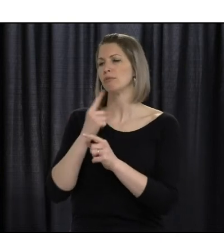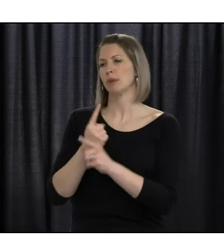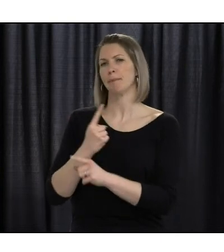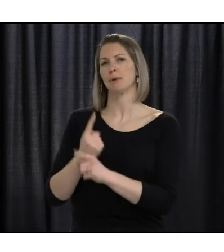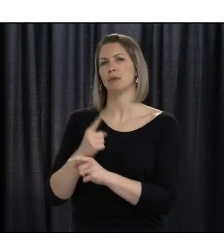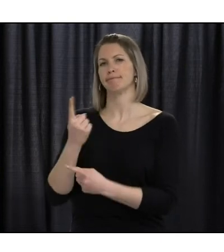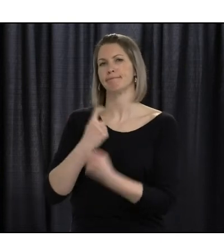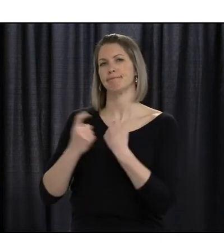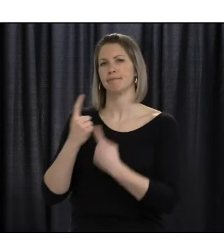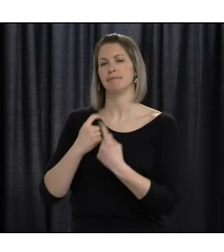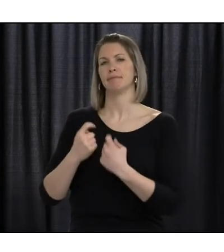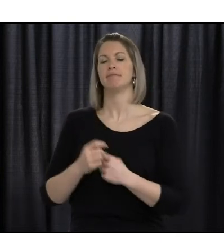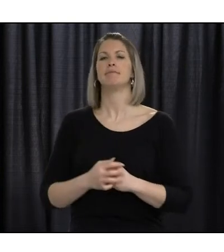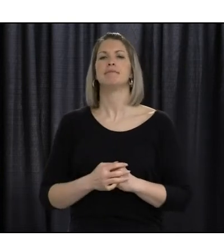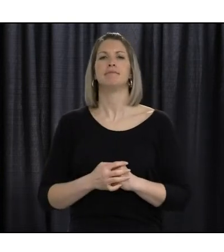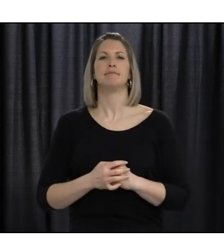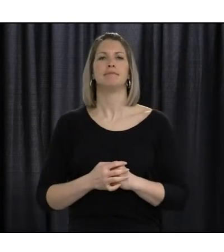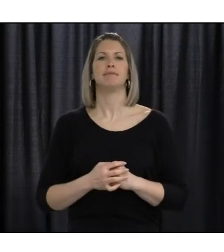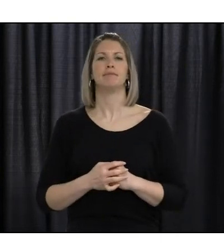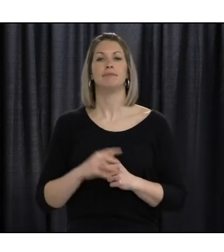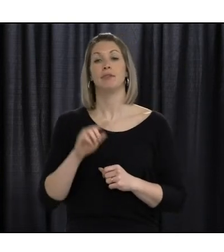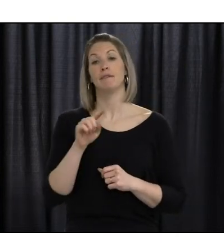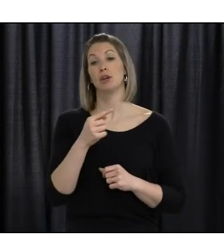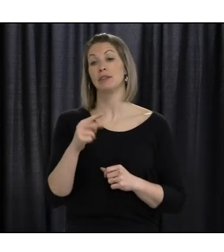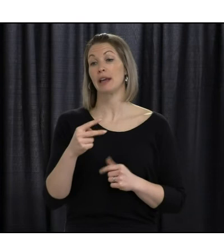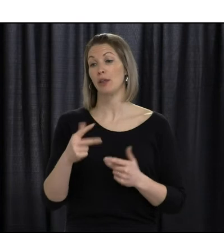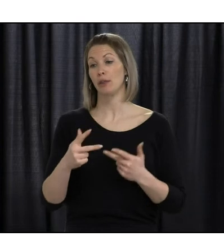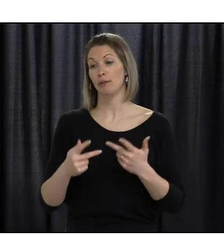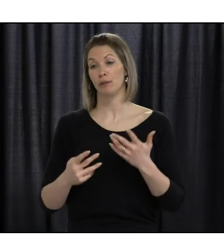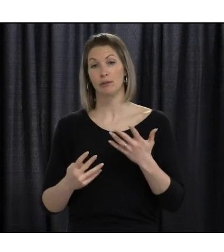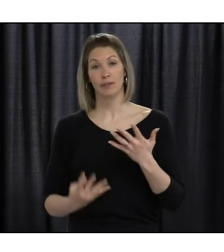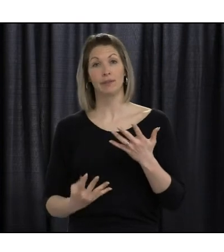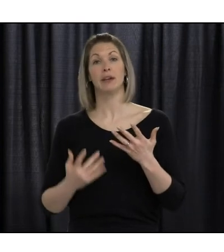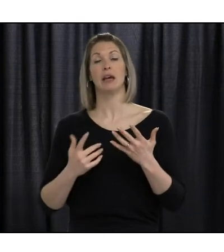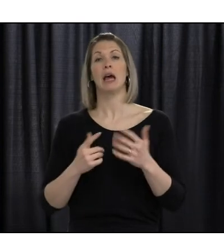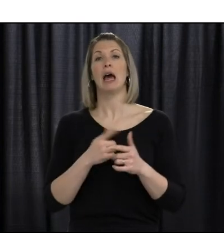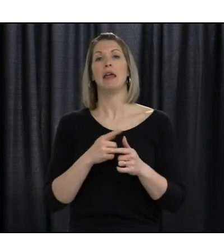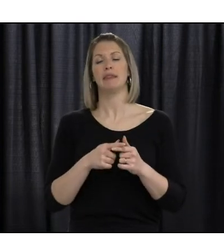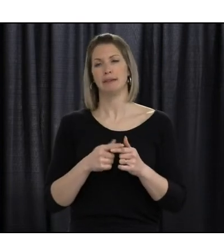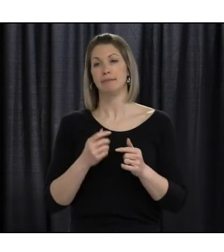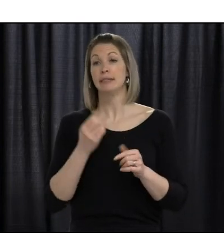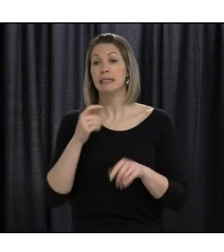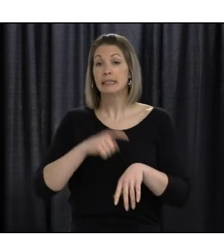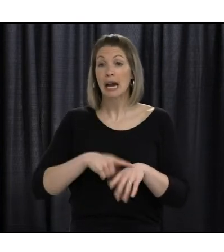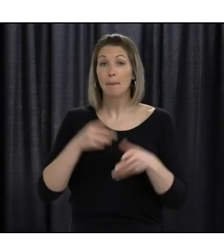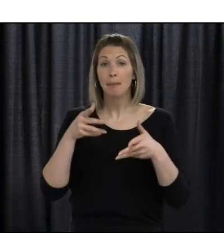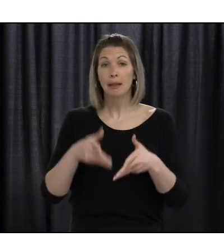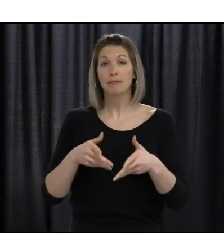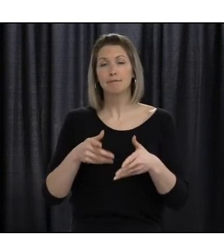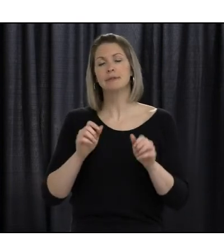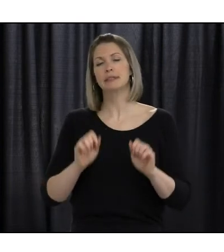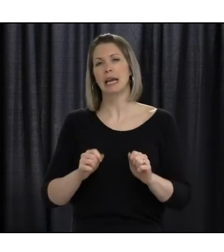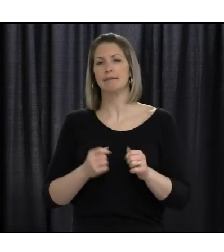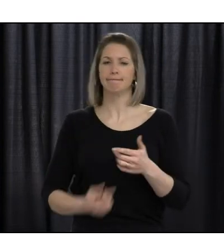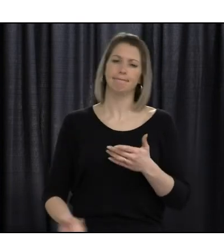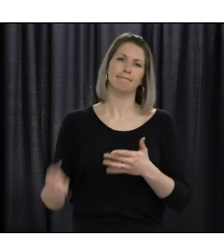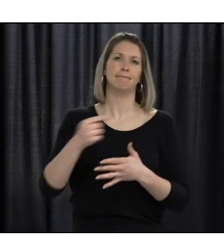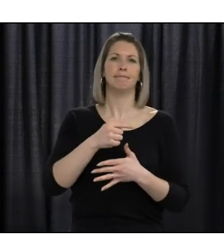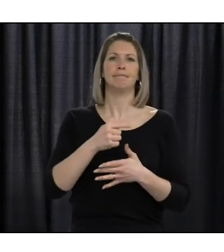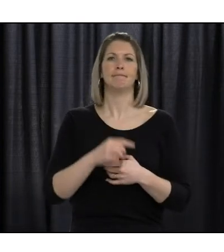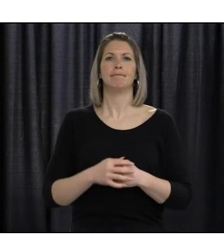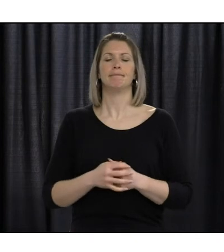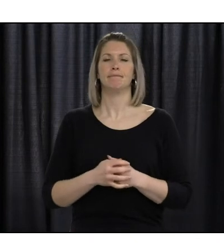registered for today's call. We will run through the telephone queue, and I will call each reporter by name to ask questions. Please do not press *1